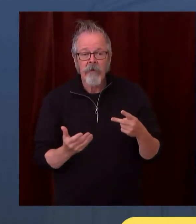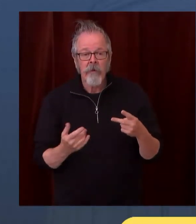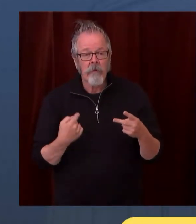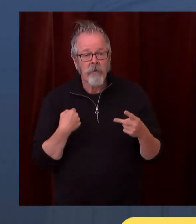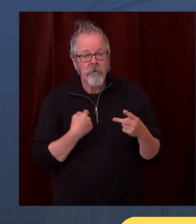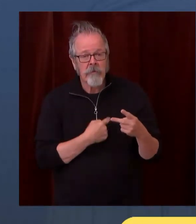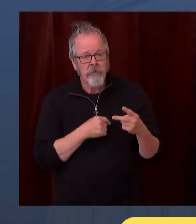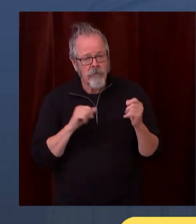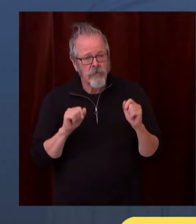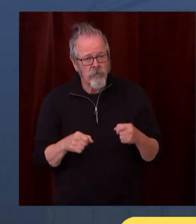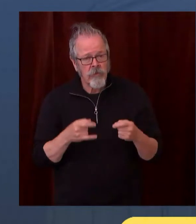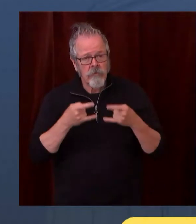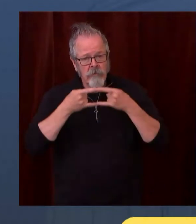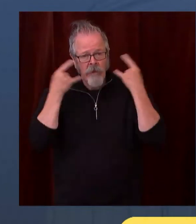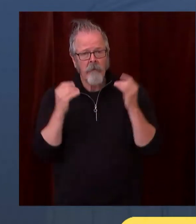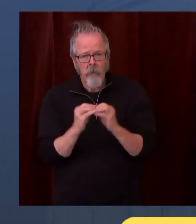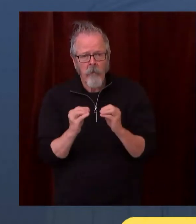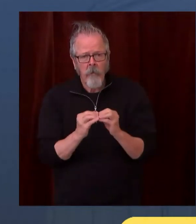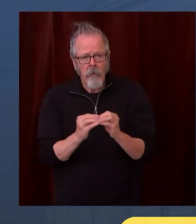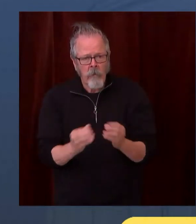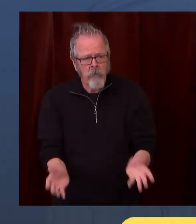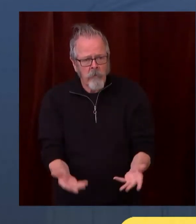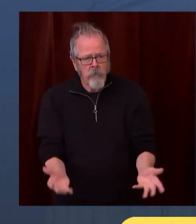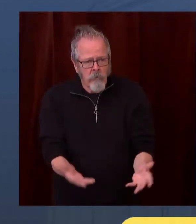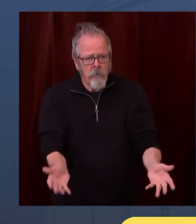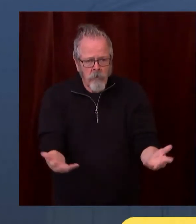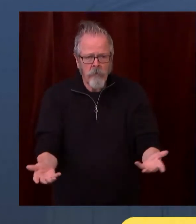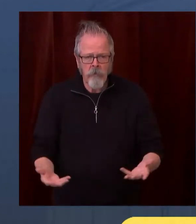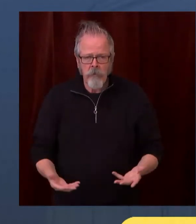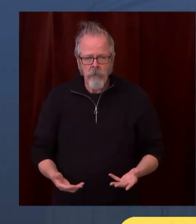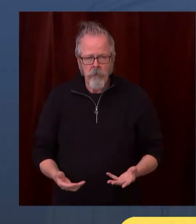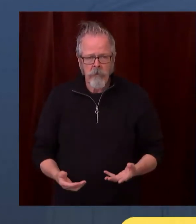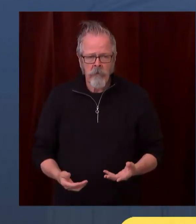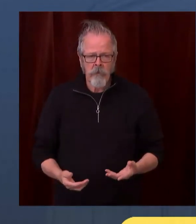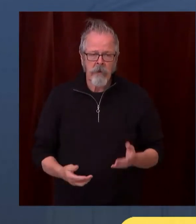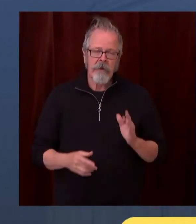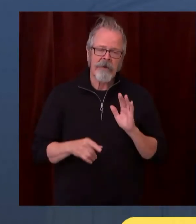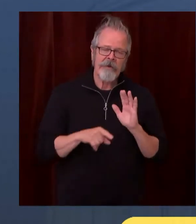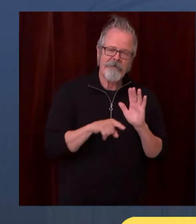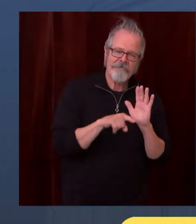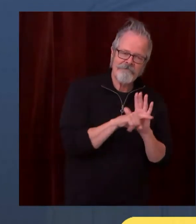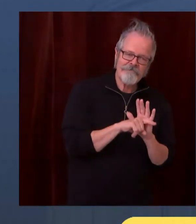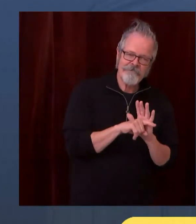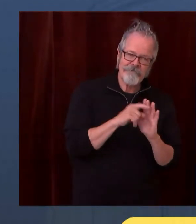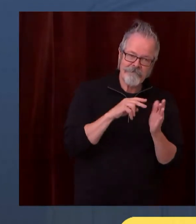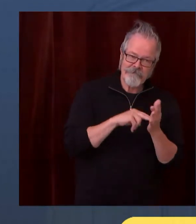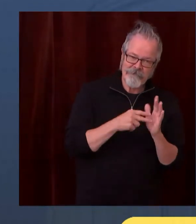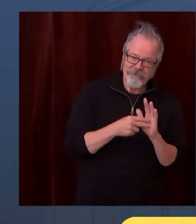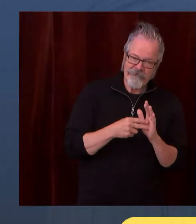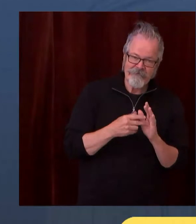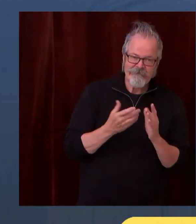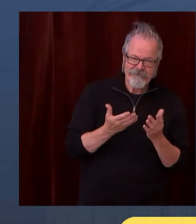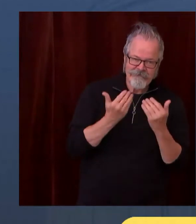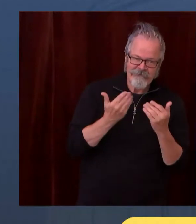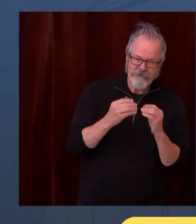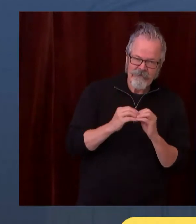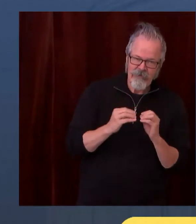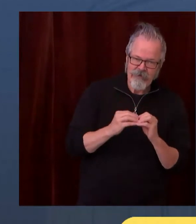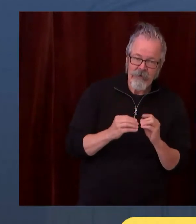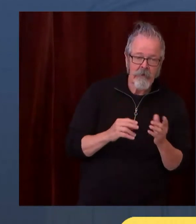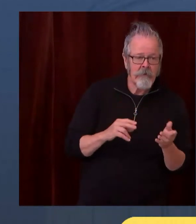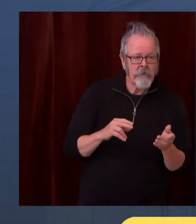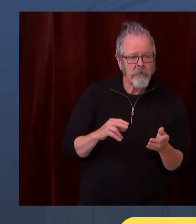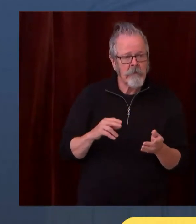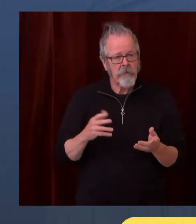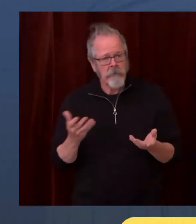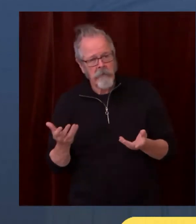haven't done what we need to do, but the good news is there's still room for improvement. So we have a lot of room for improvement in our social lives.